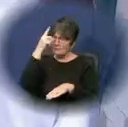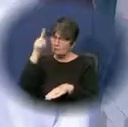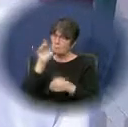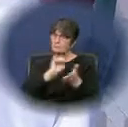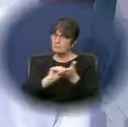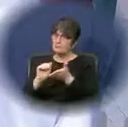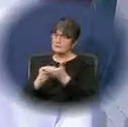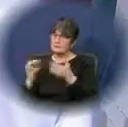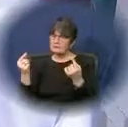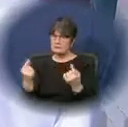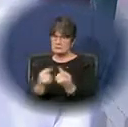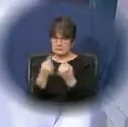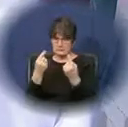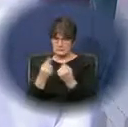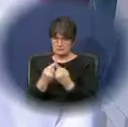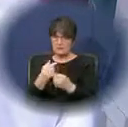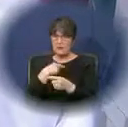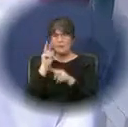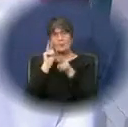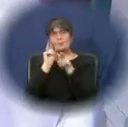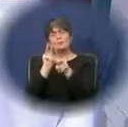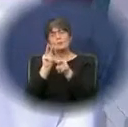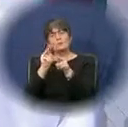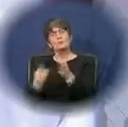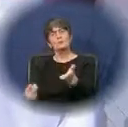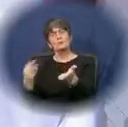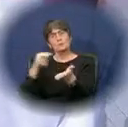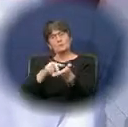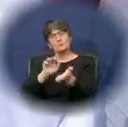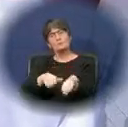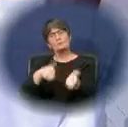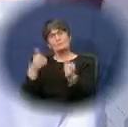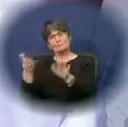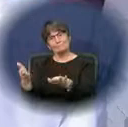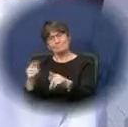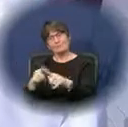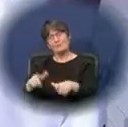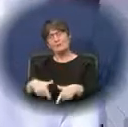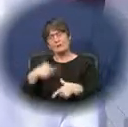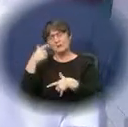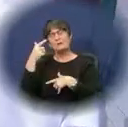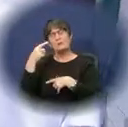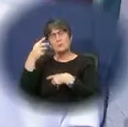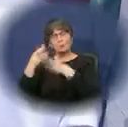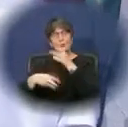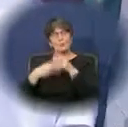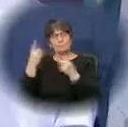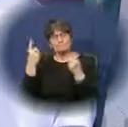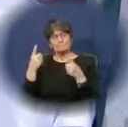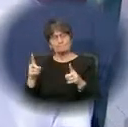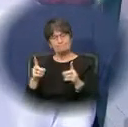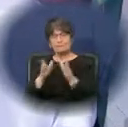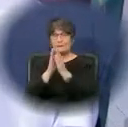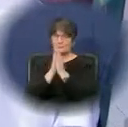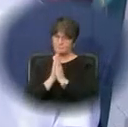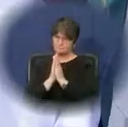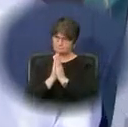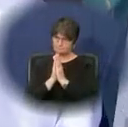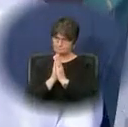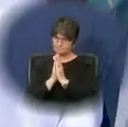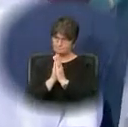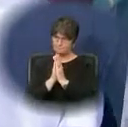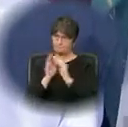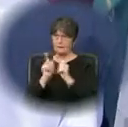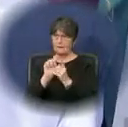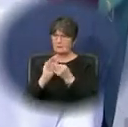the forgiveness of sins, and I look forward to the resurrection of the dead and the life of the world to come. Amen.